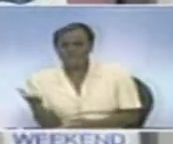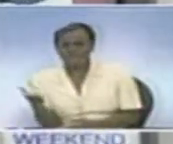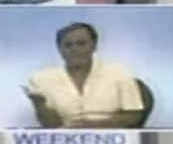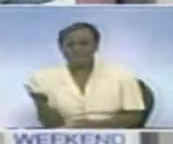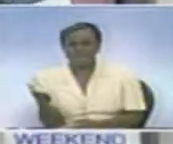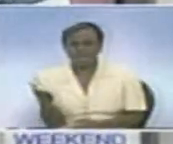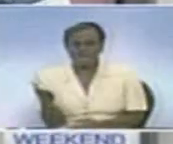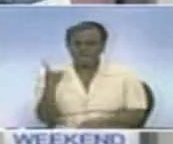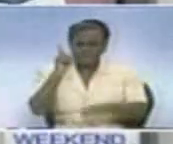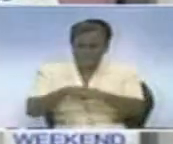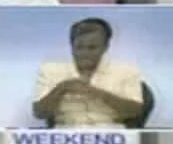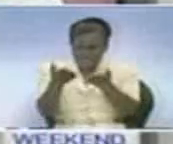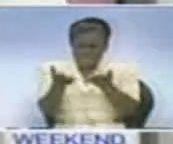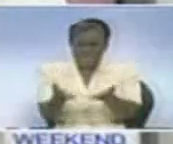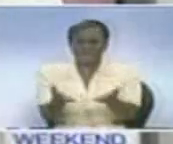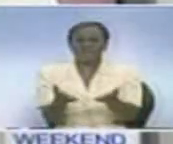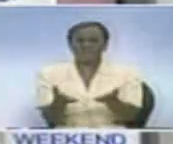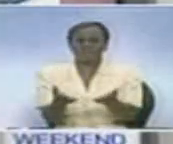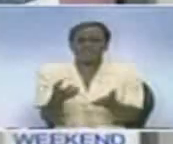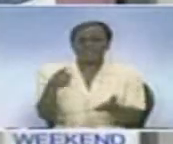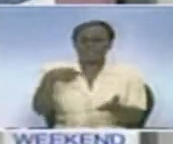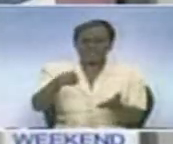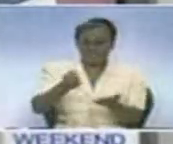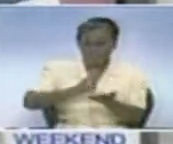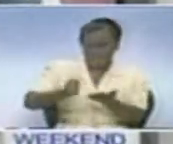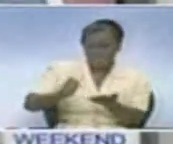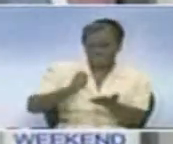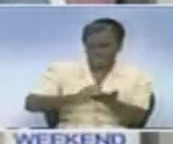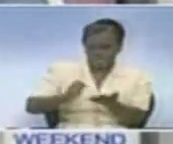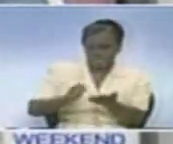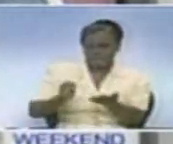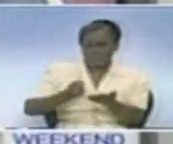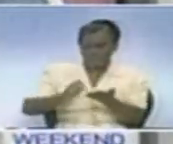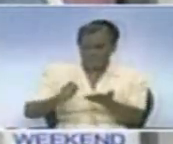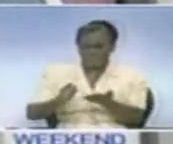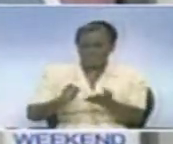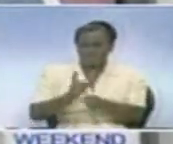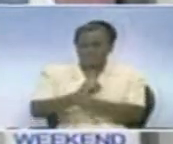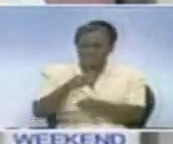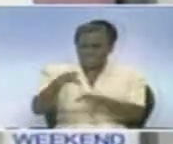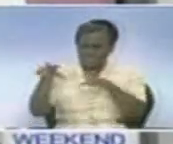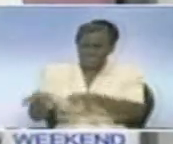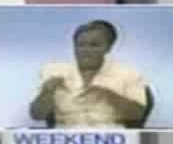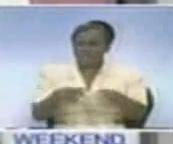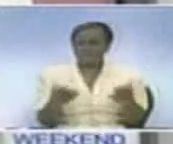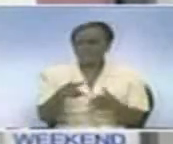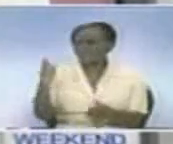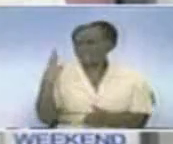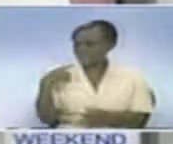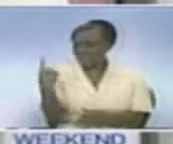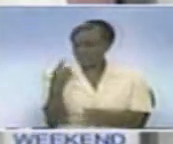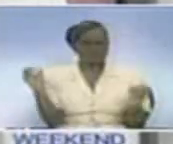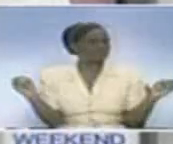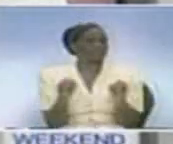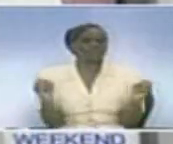near our road. Yes. When they are there, they are writing minutes. And they say, this is where we are suffering. Okay. Remember, it's not security alone. Right. It could